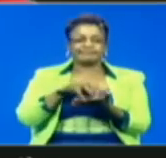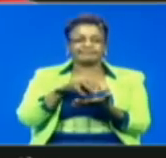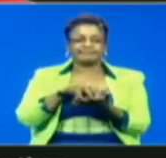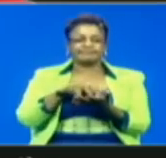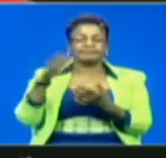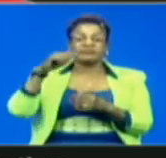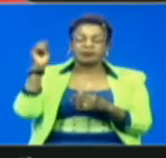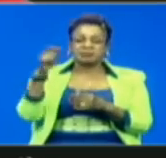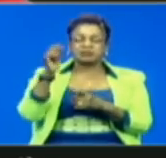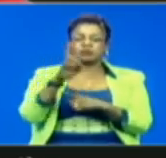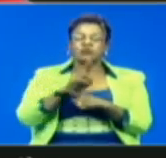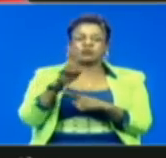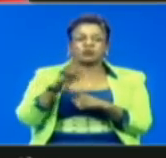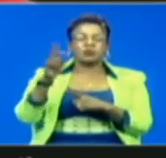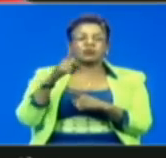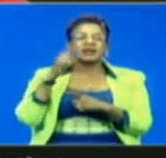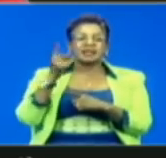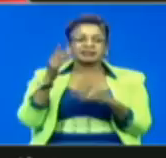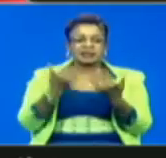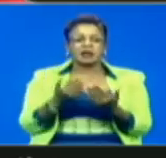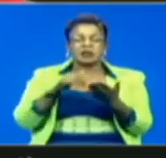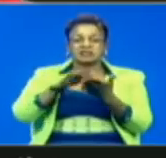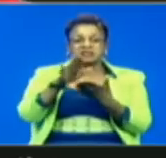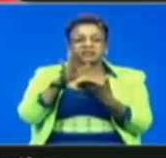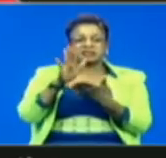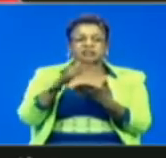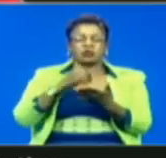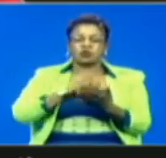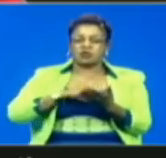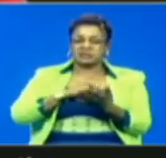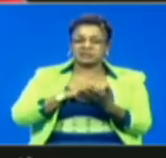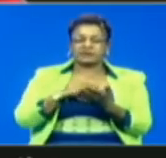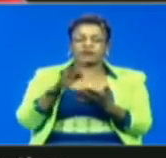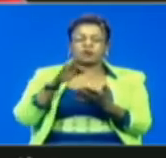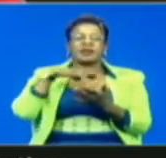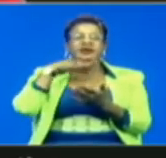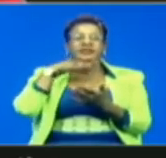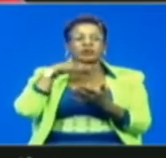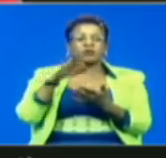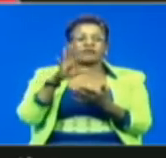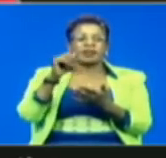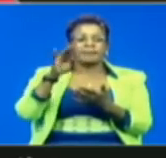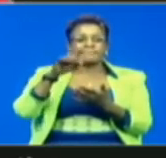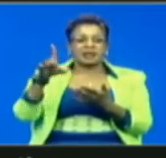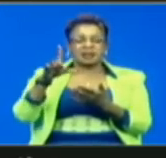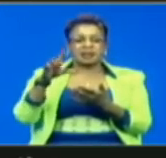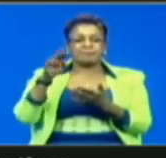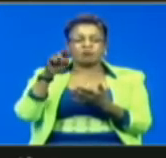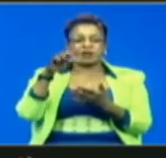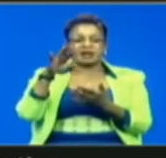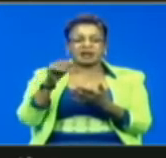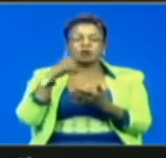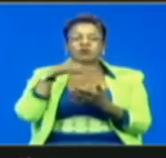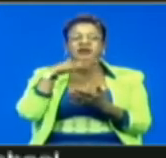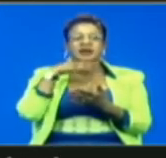Now, President Uhuru Kenyatta has sent his condolences following the death of Professor Abel Gitau Mugenda. He died yesterday